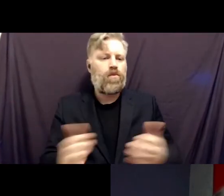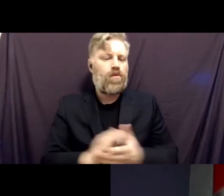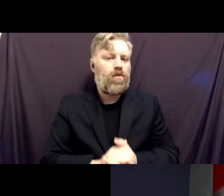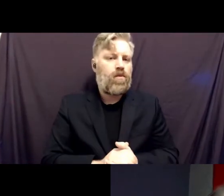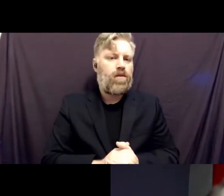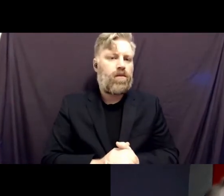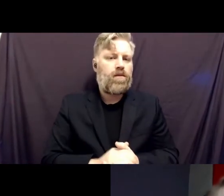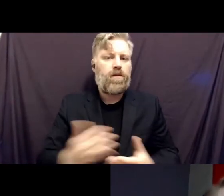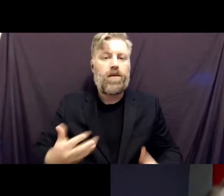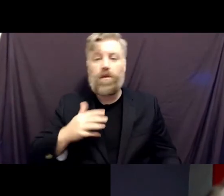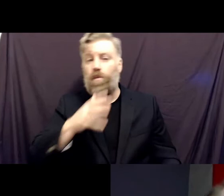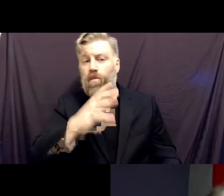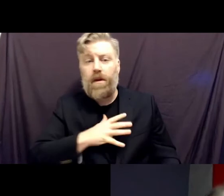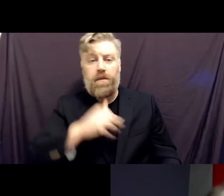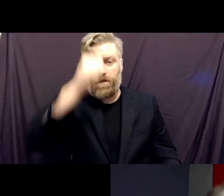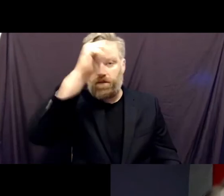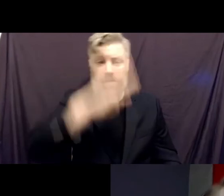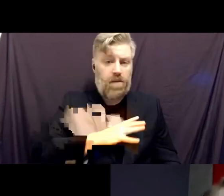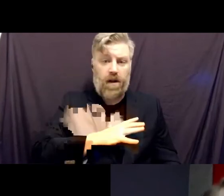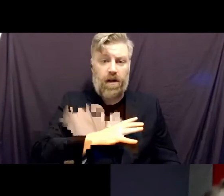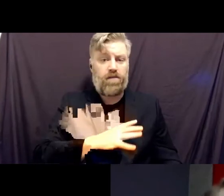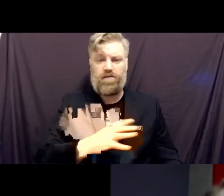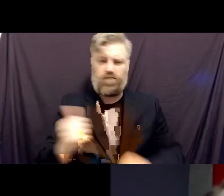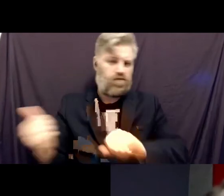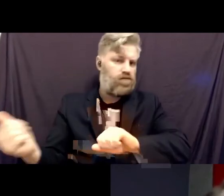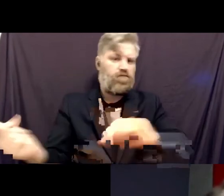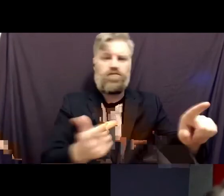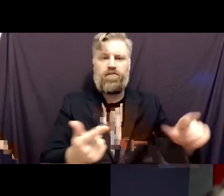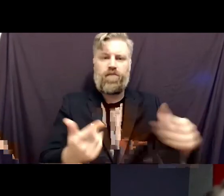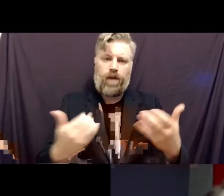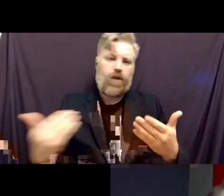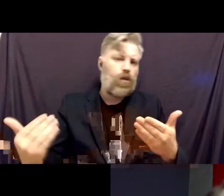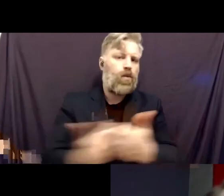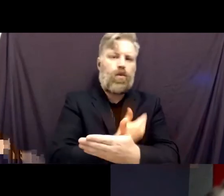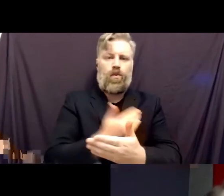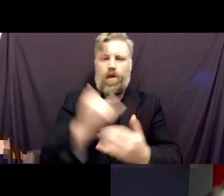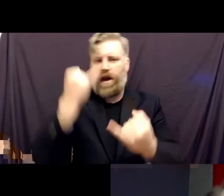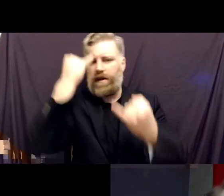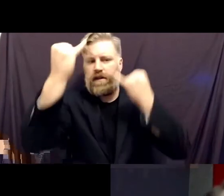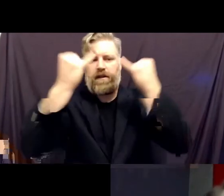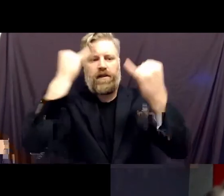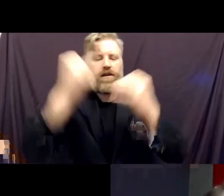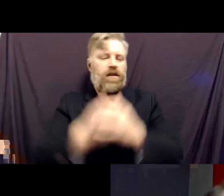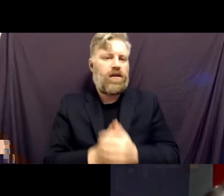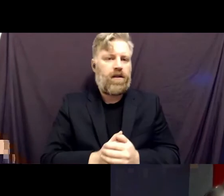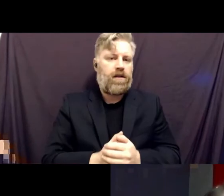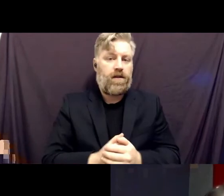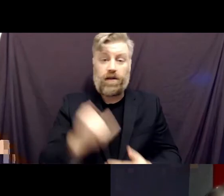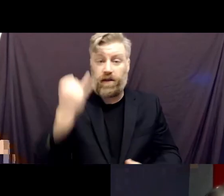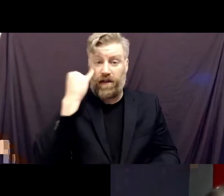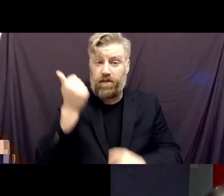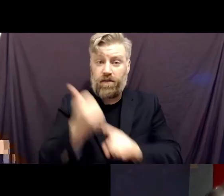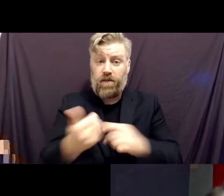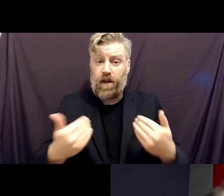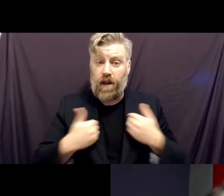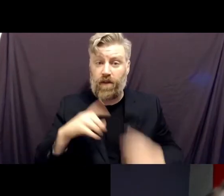women and men with new and fresh ideas. If you have a disability or not, it